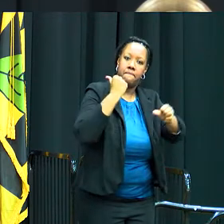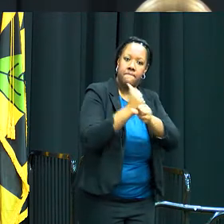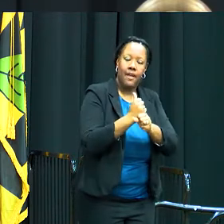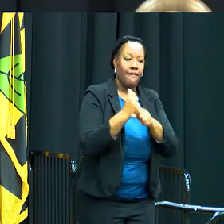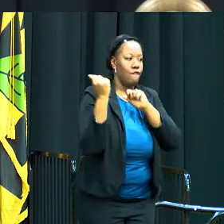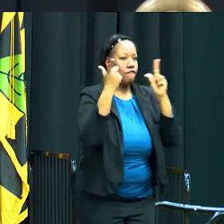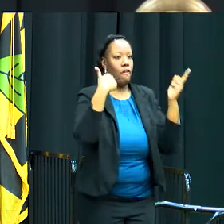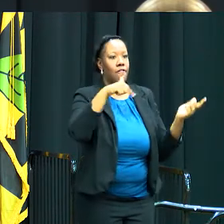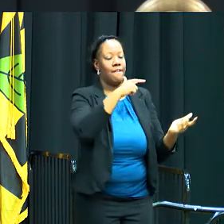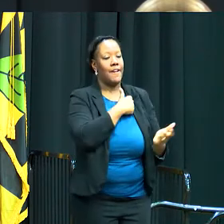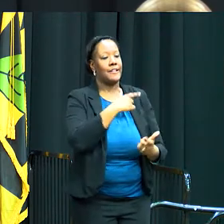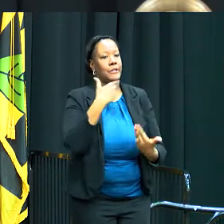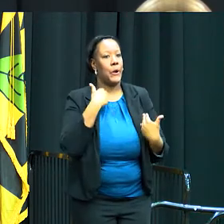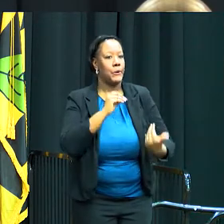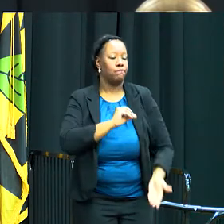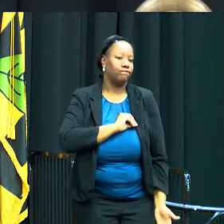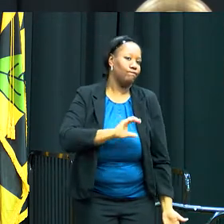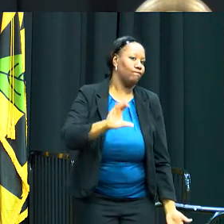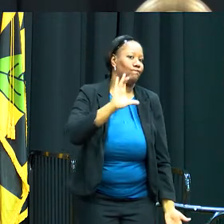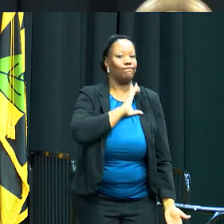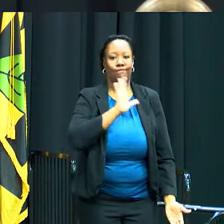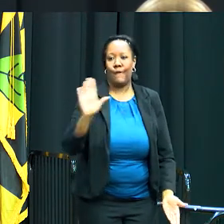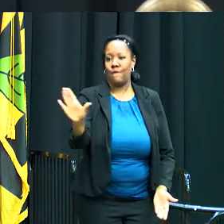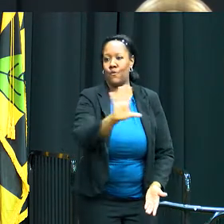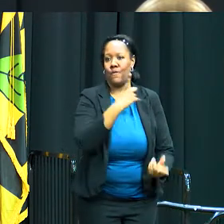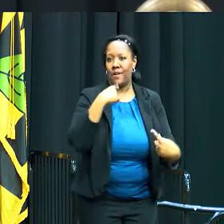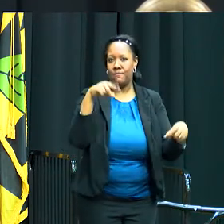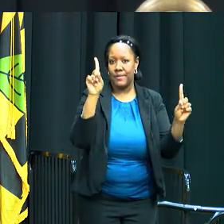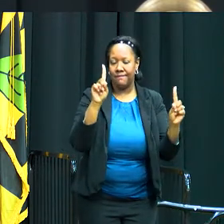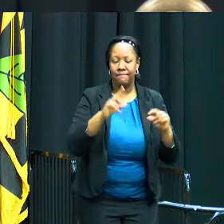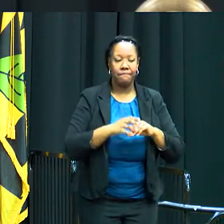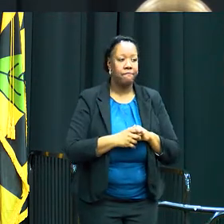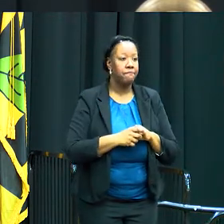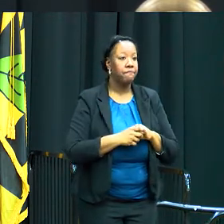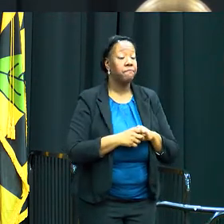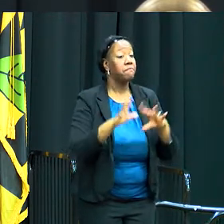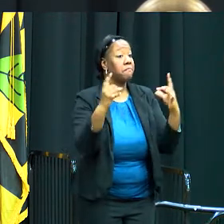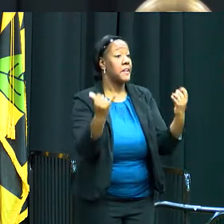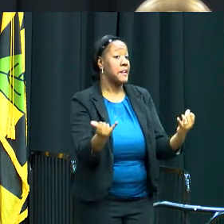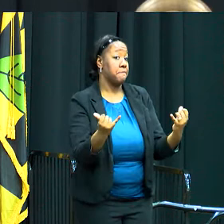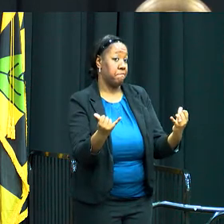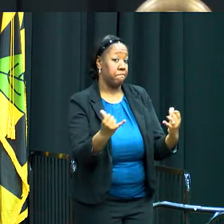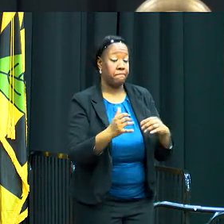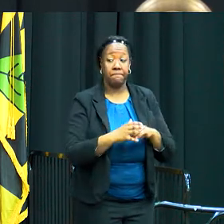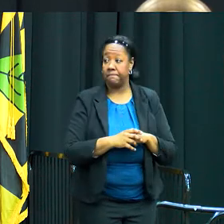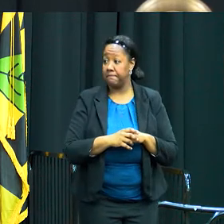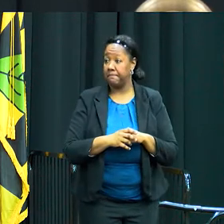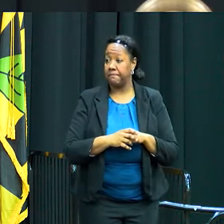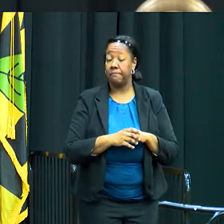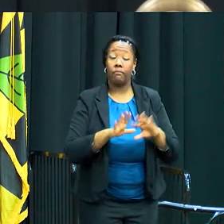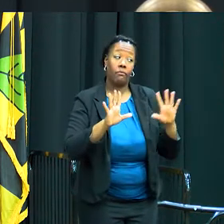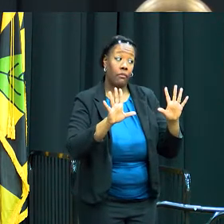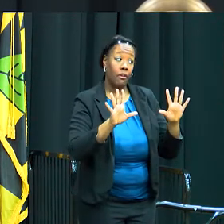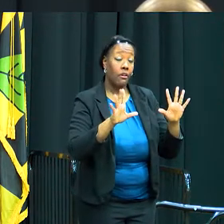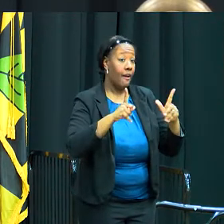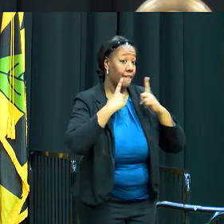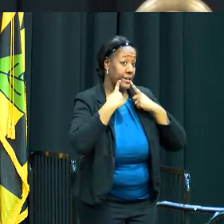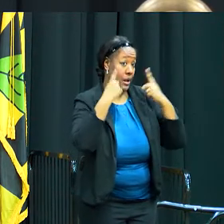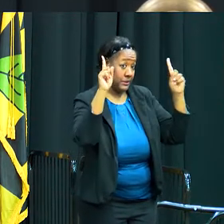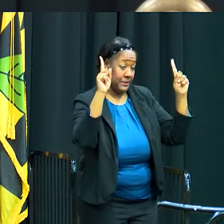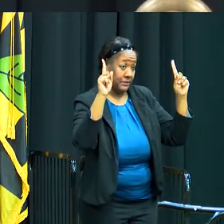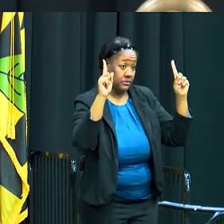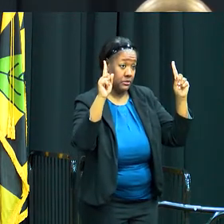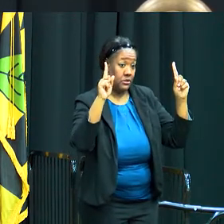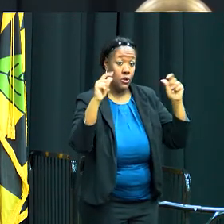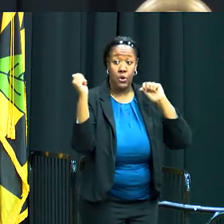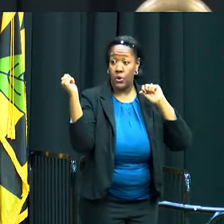take such pride in your accomplishments. Now, I have an announcement.